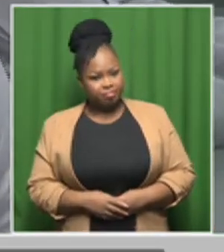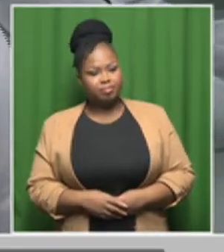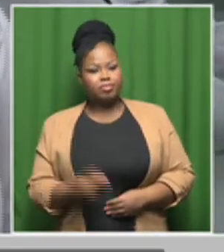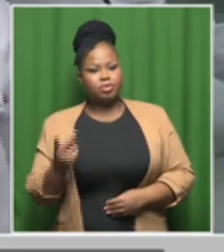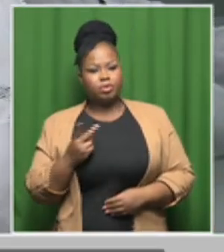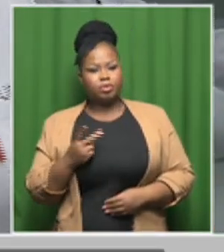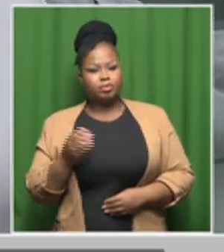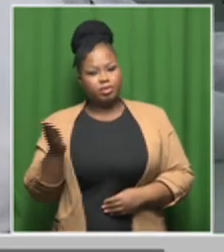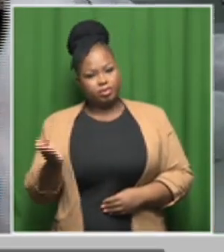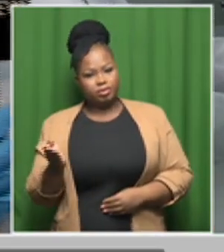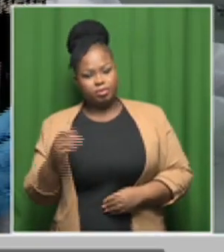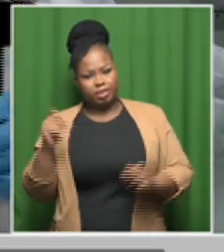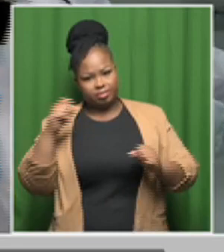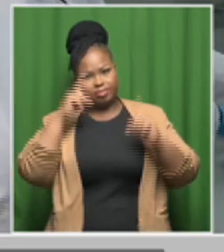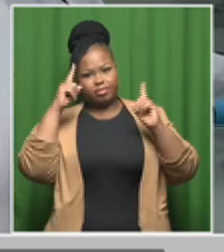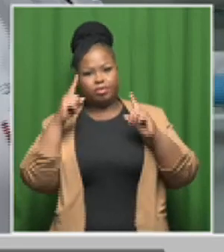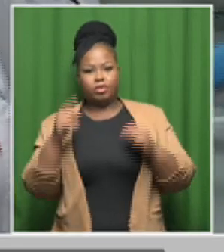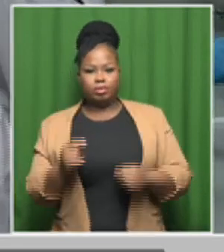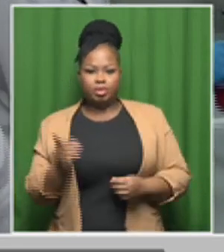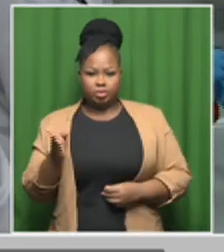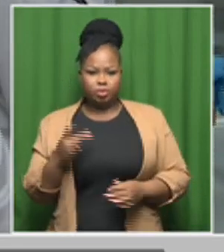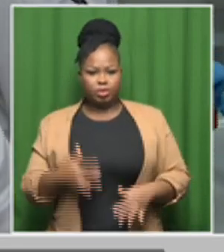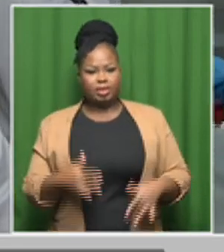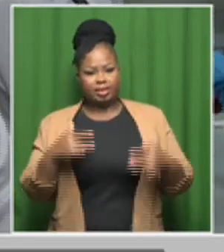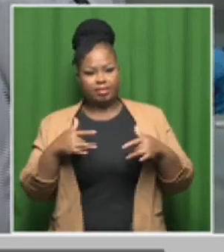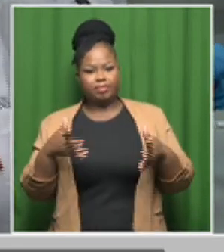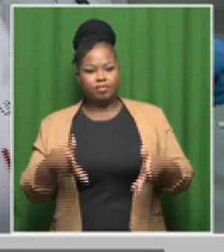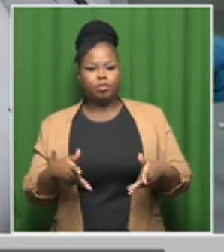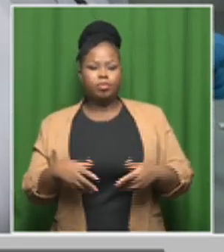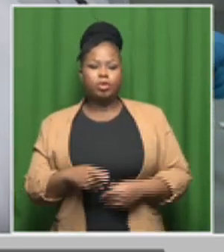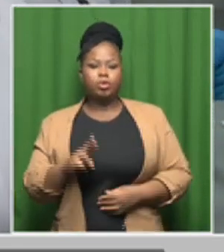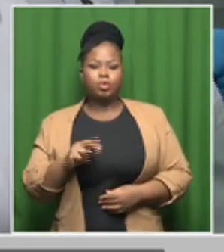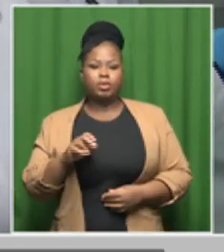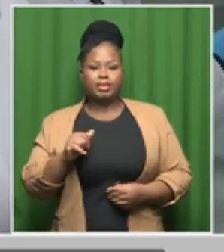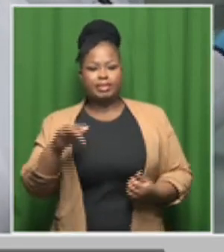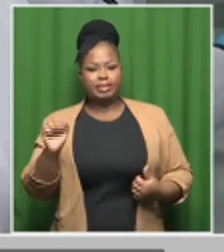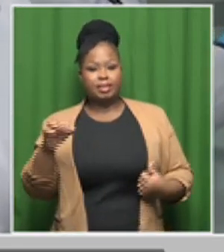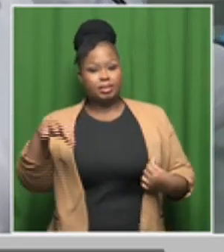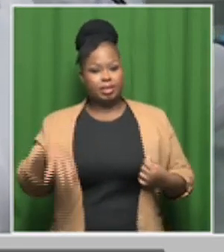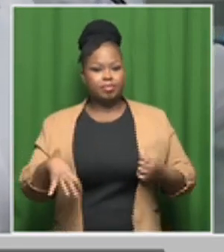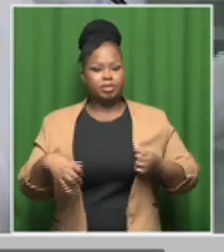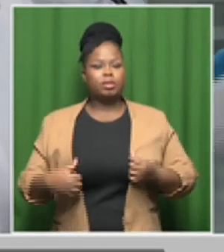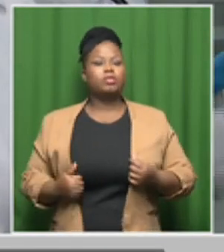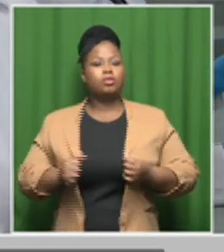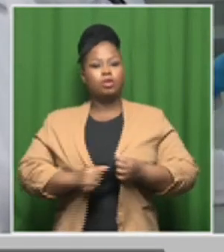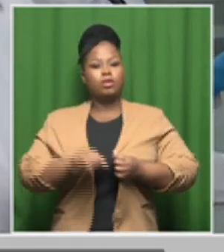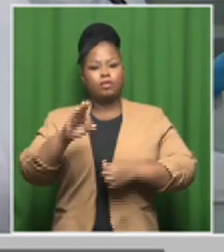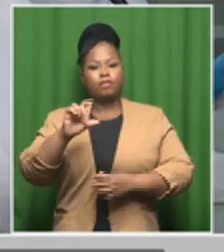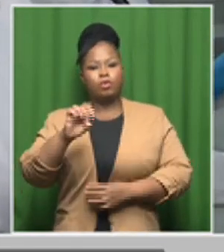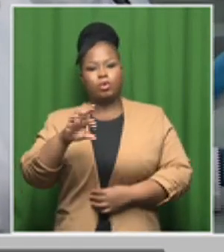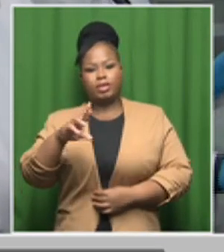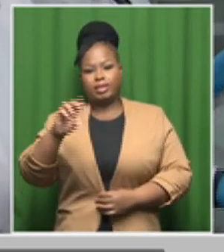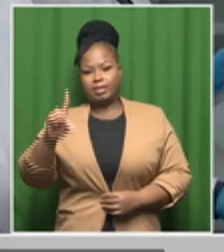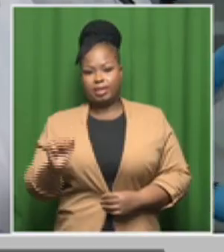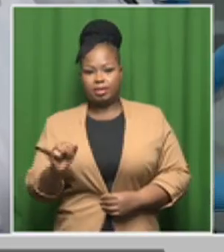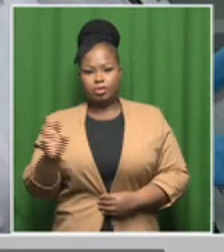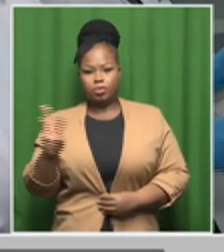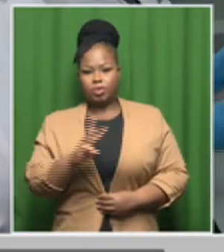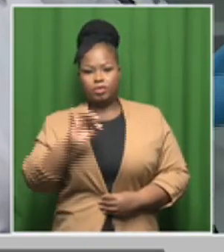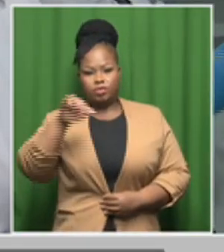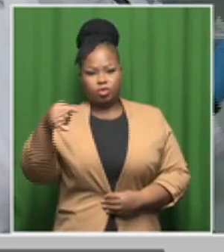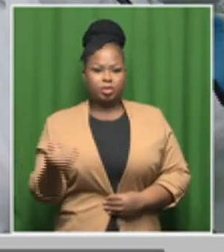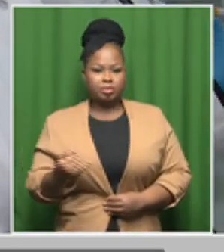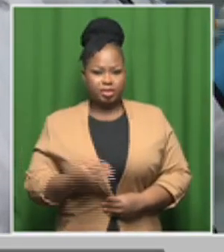it has been for me this morning. We're coming to you from the UNISA campus in Florida, in Roodepoort, west of